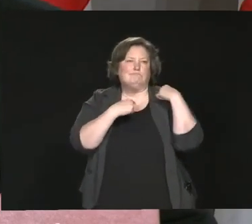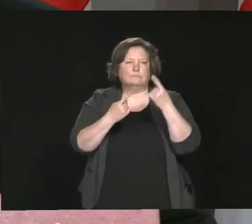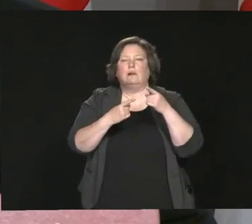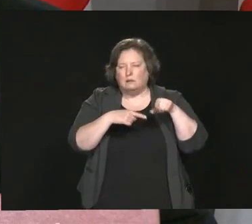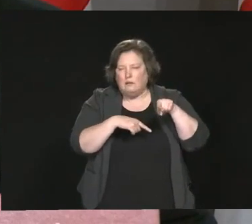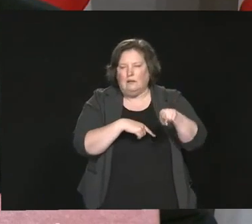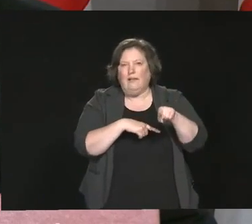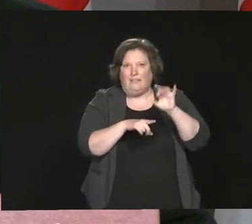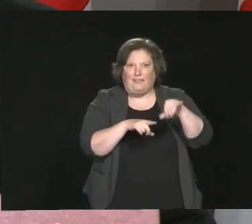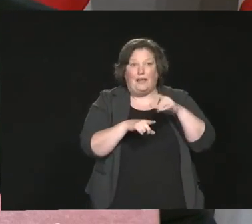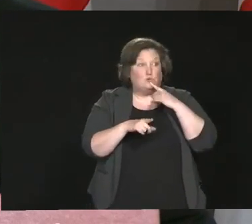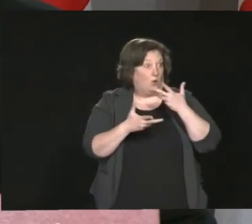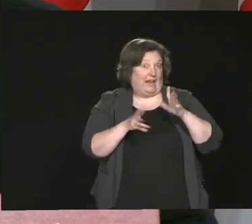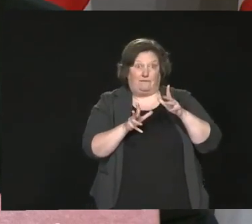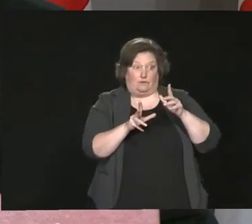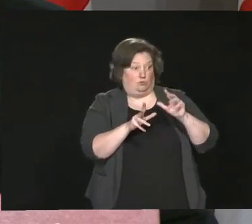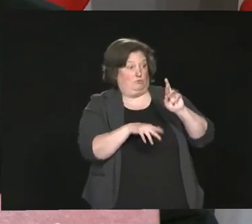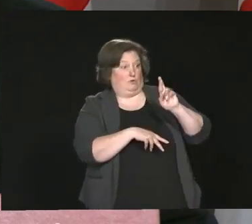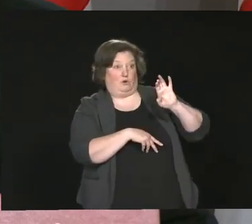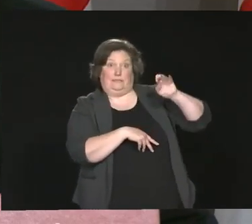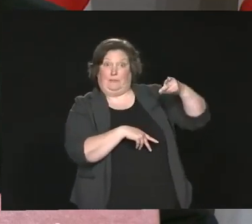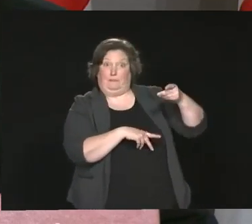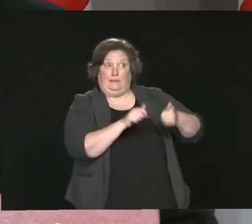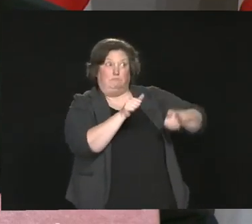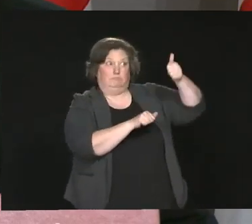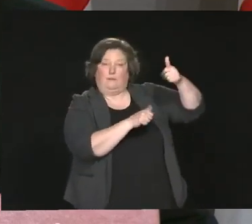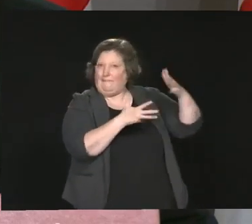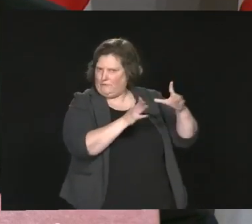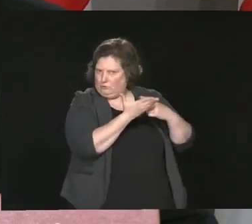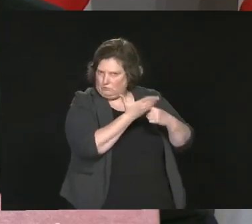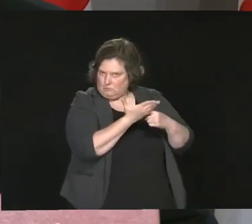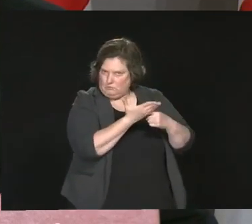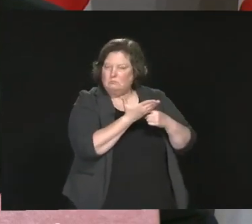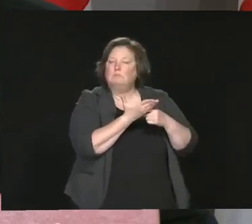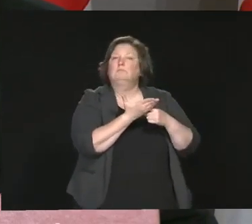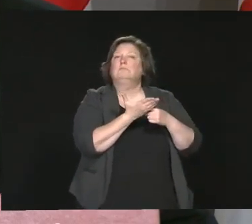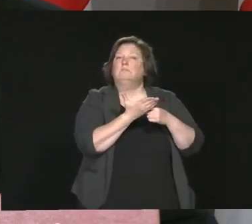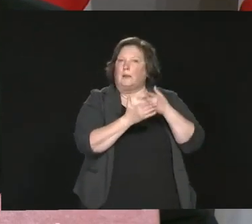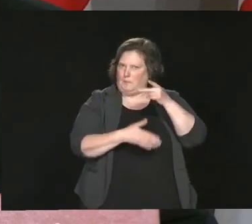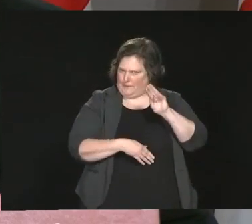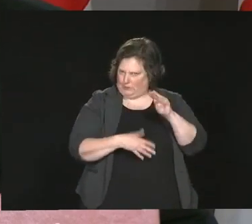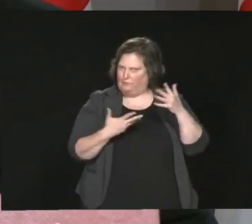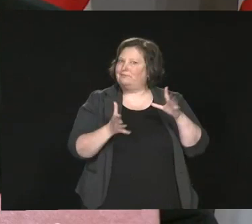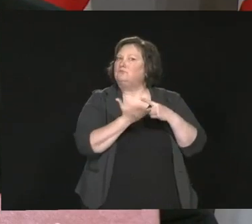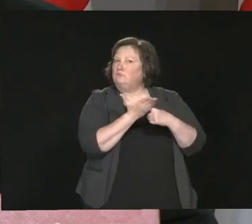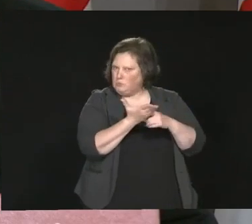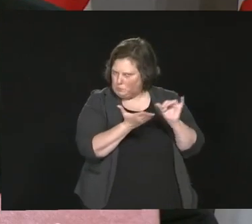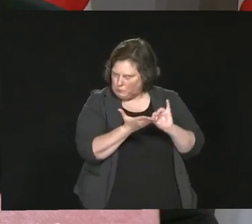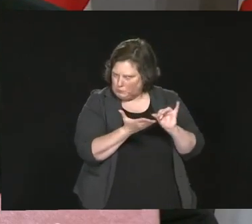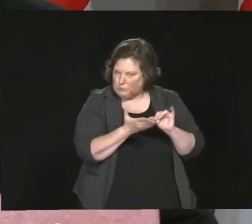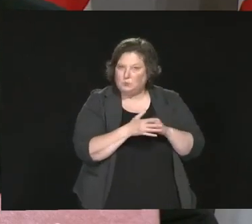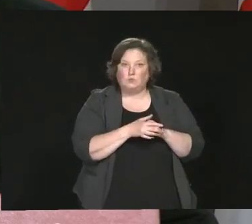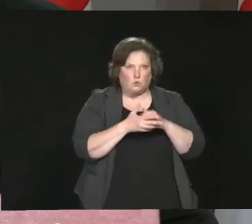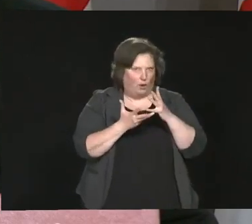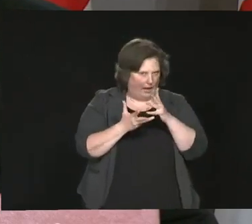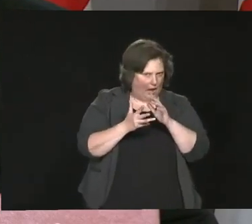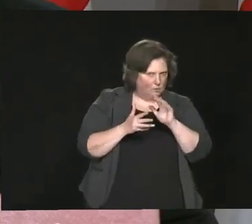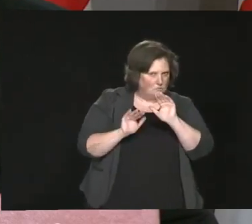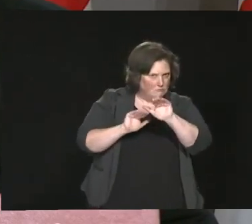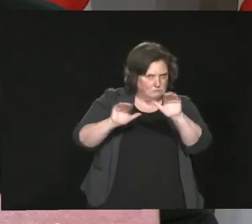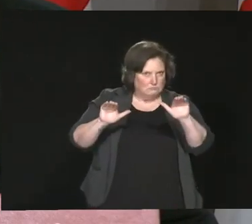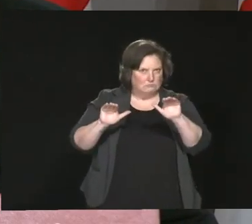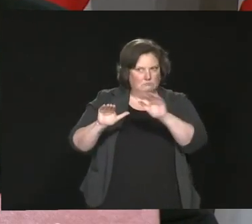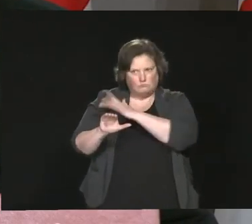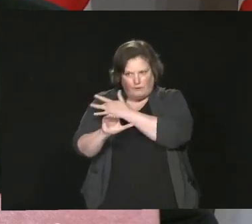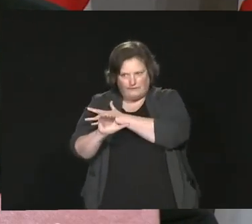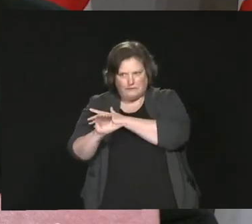Minister has also indicated, and I'll be following up on this, and discussions with the provinces and territories, but also with municipalities across the